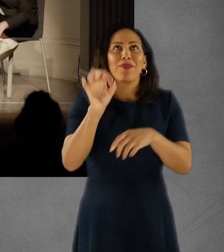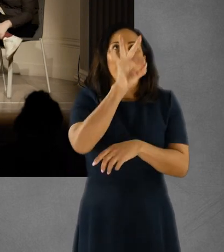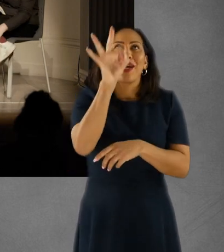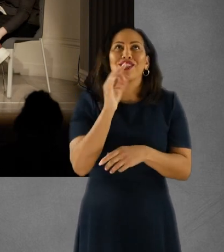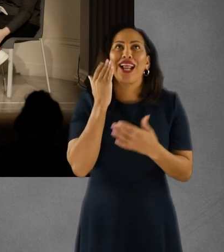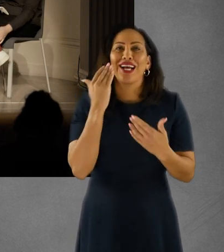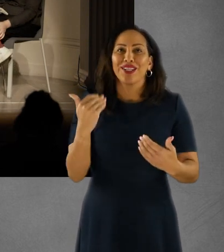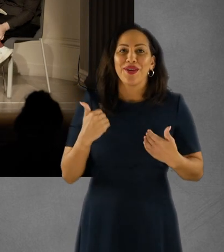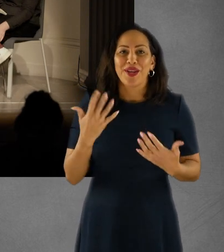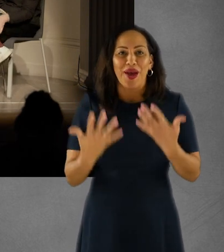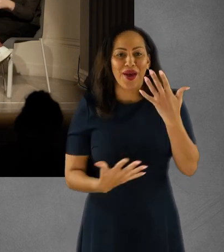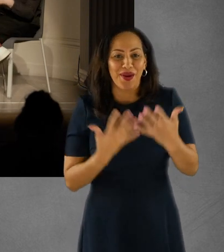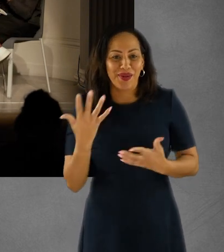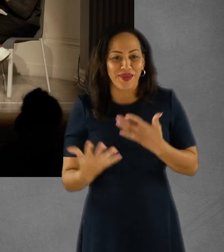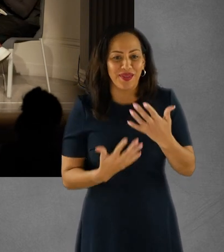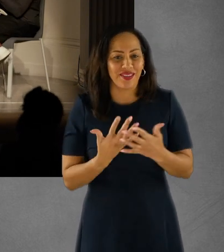but